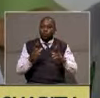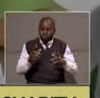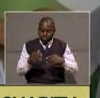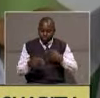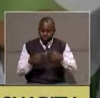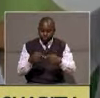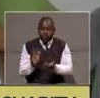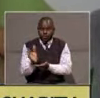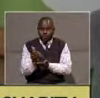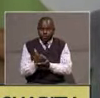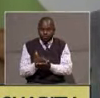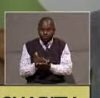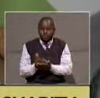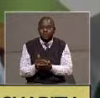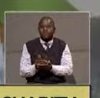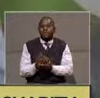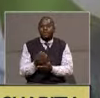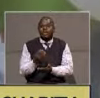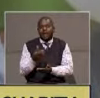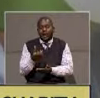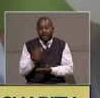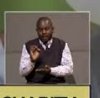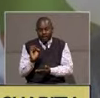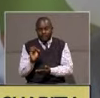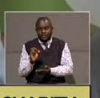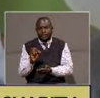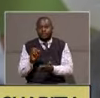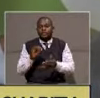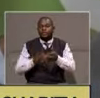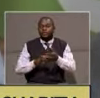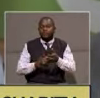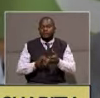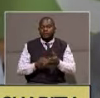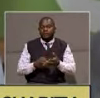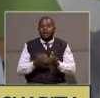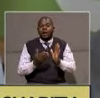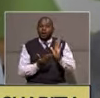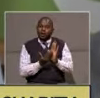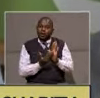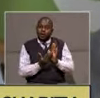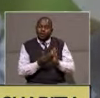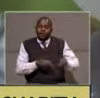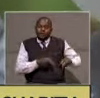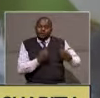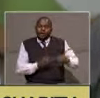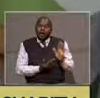from the 6th to 8th September will go towards facilitating heart surgery